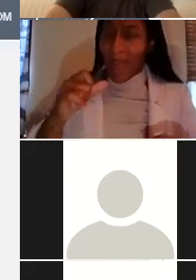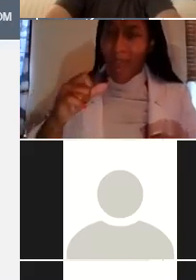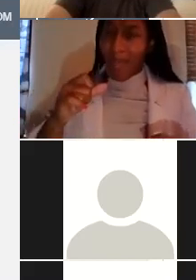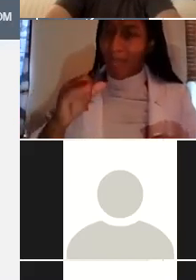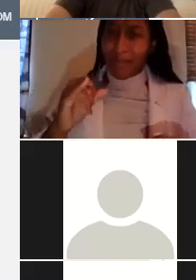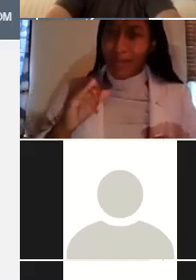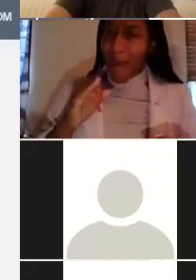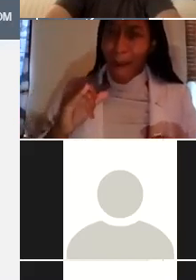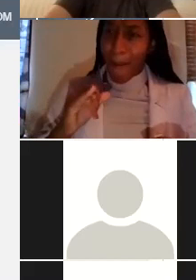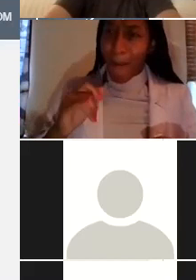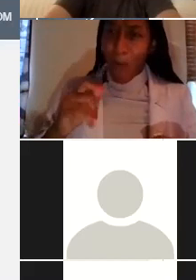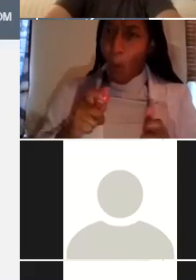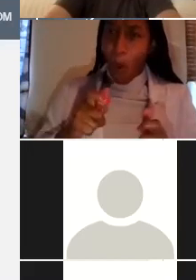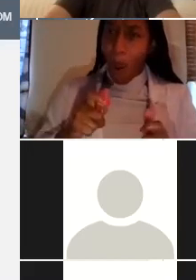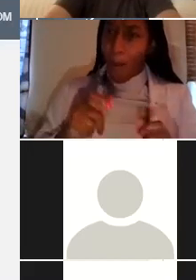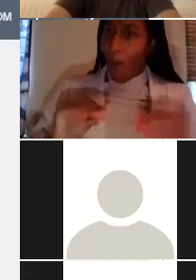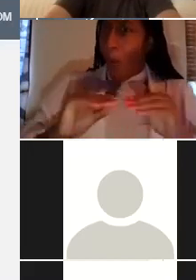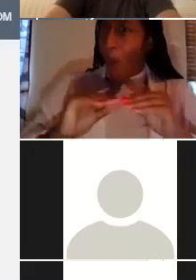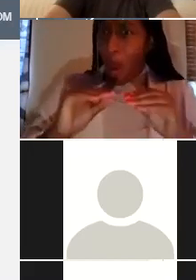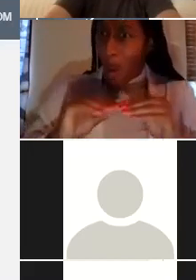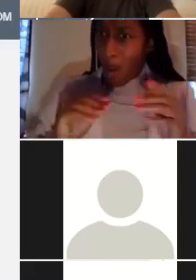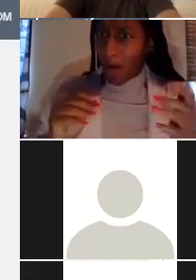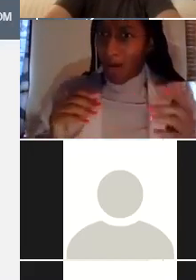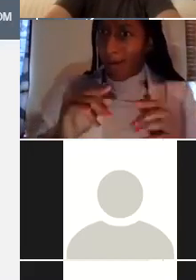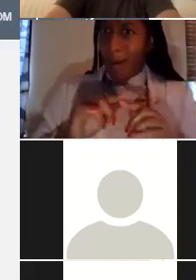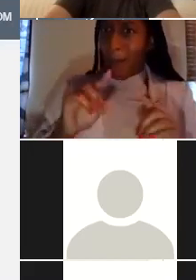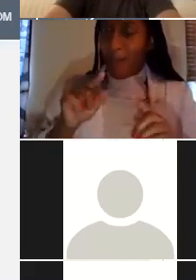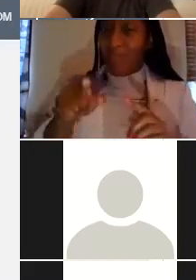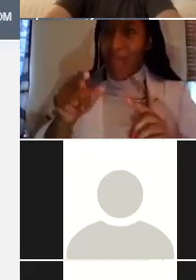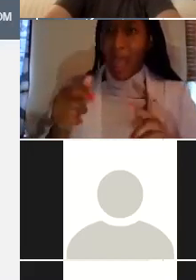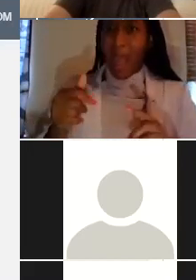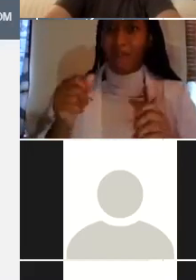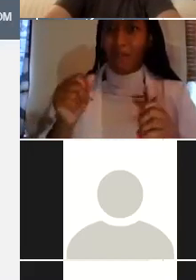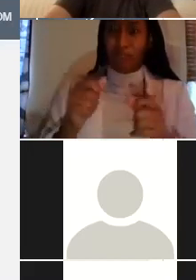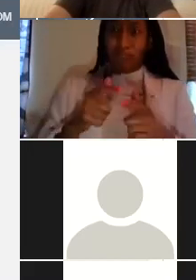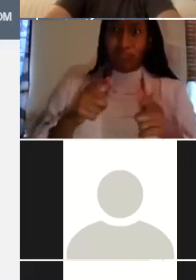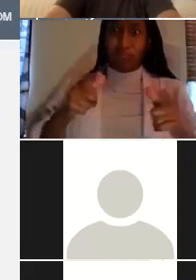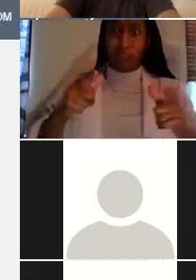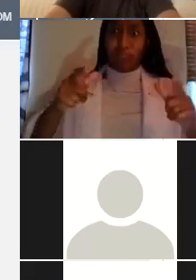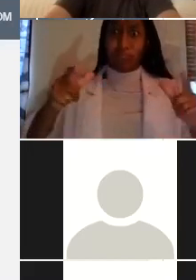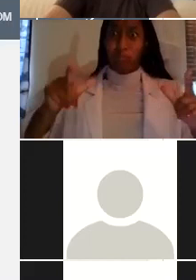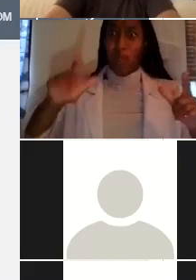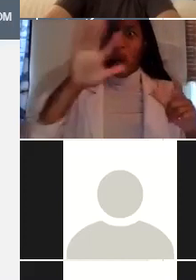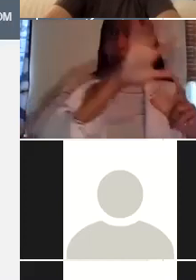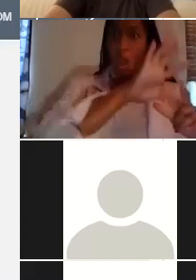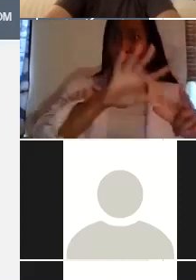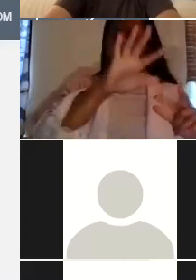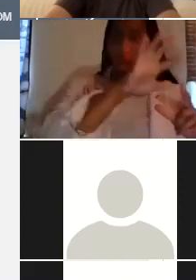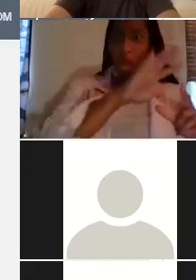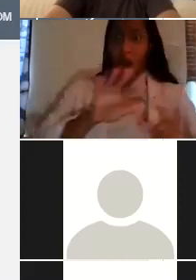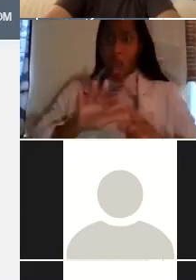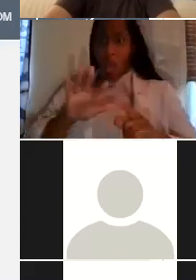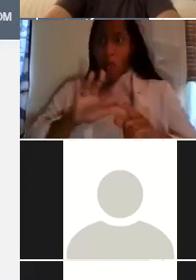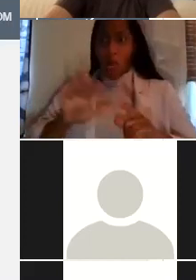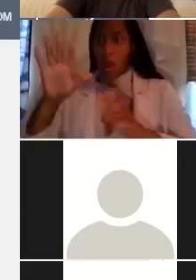portion of, you know, places and areas where there really isn't much in the